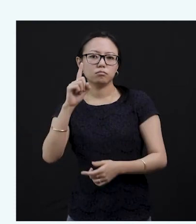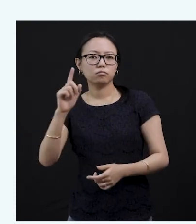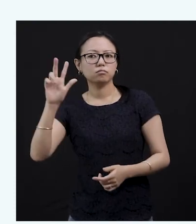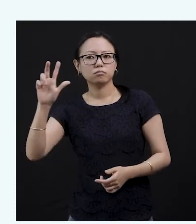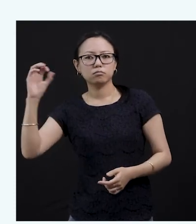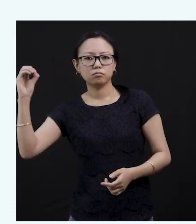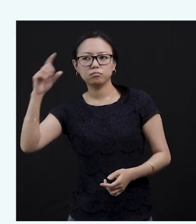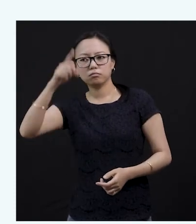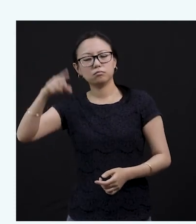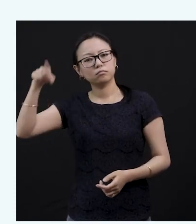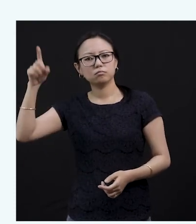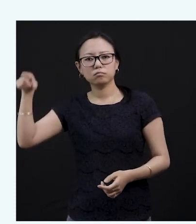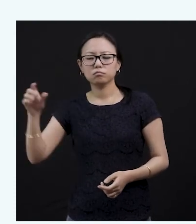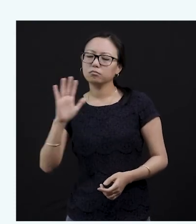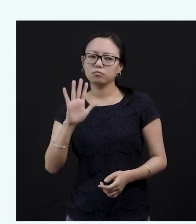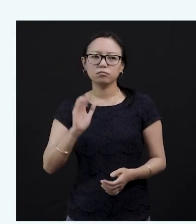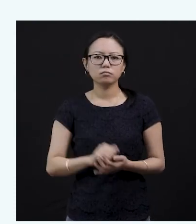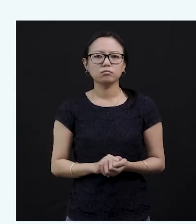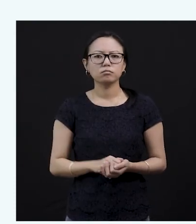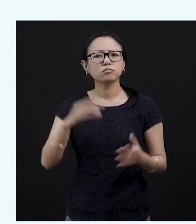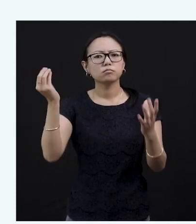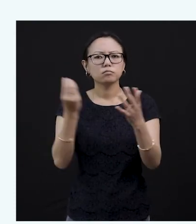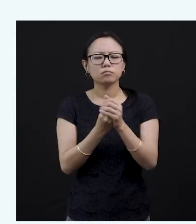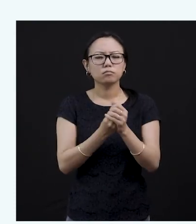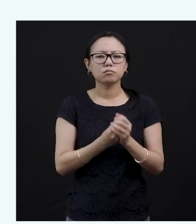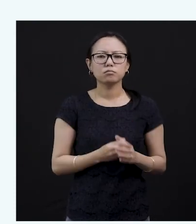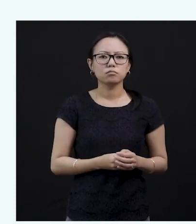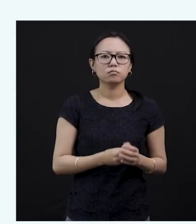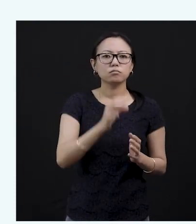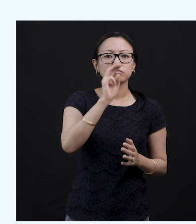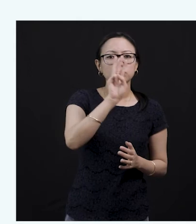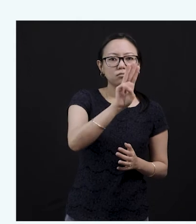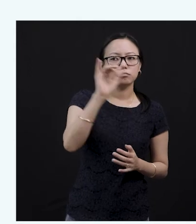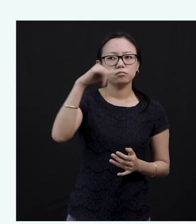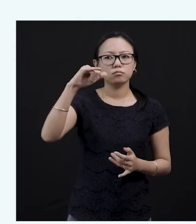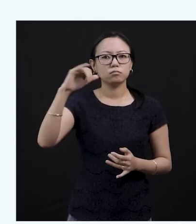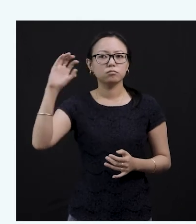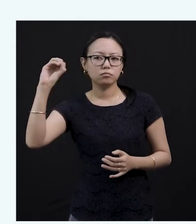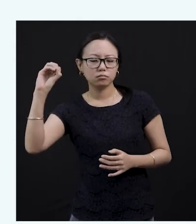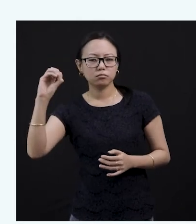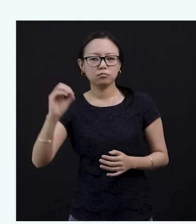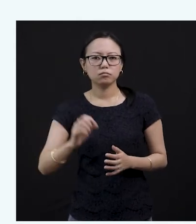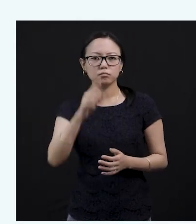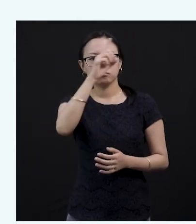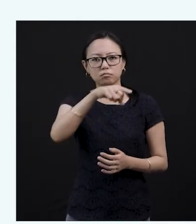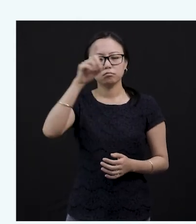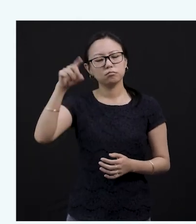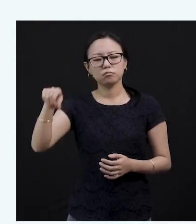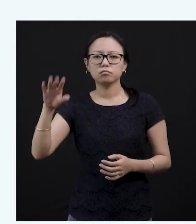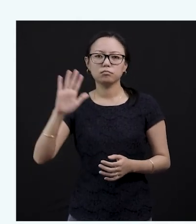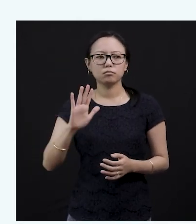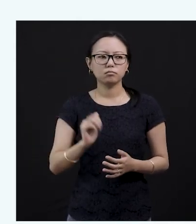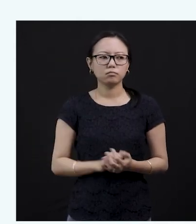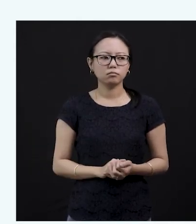get 360 lines. So in latitudes, we have 180 lines, whereas